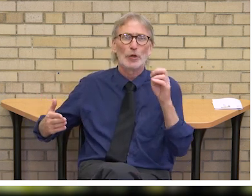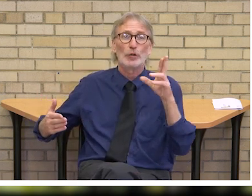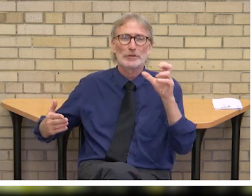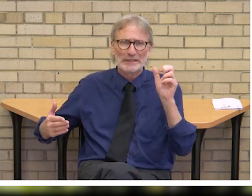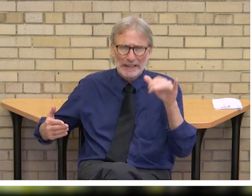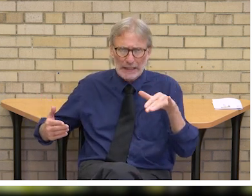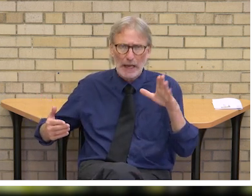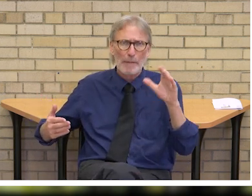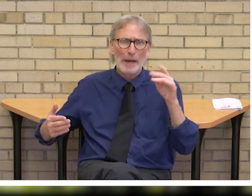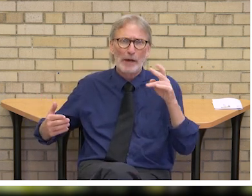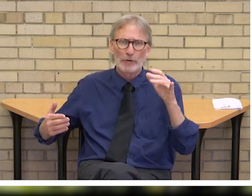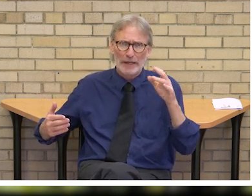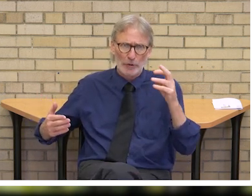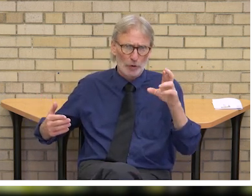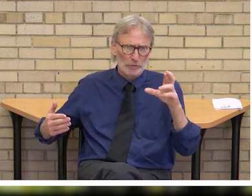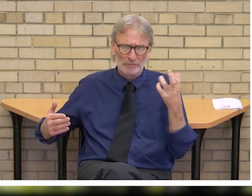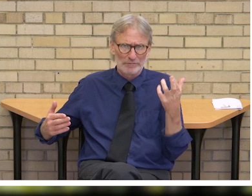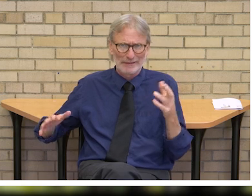like that.